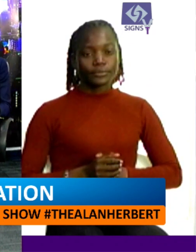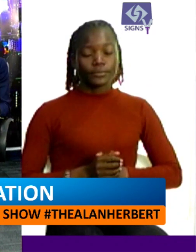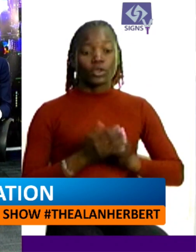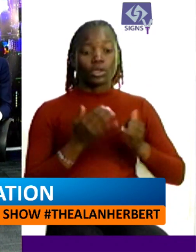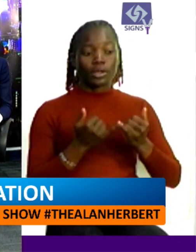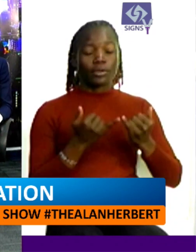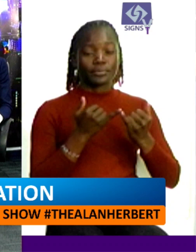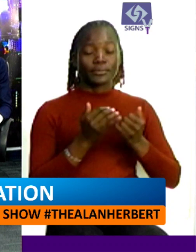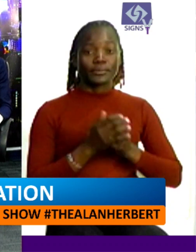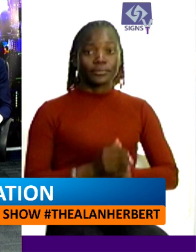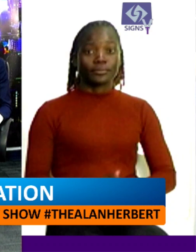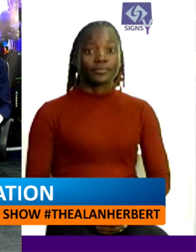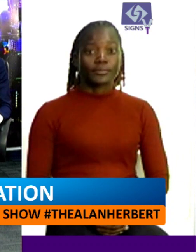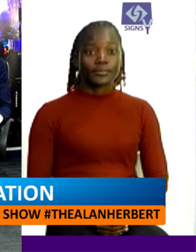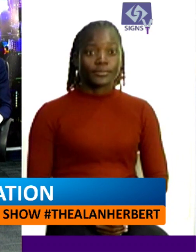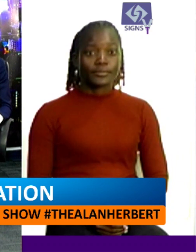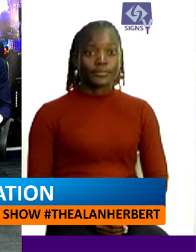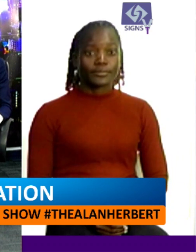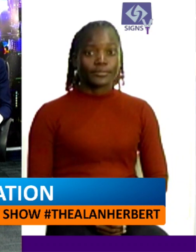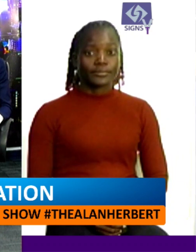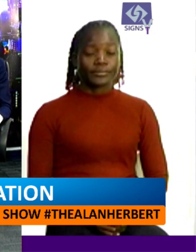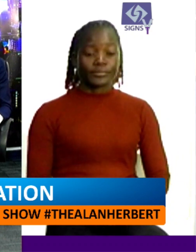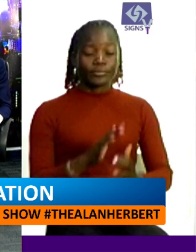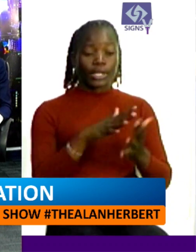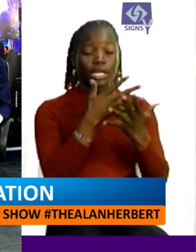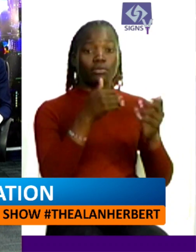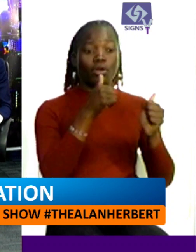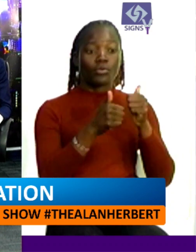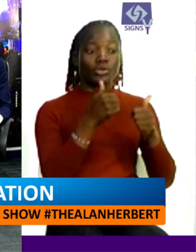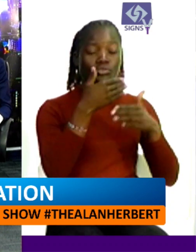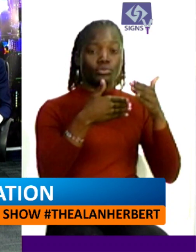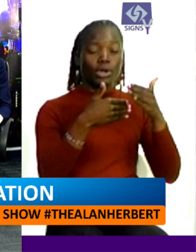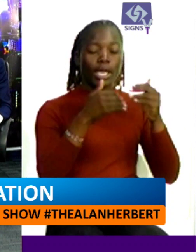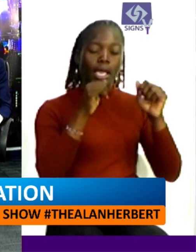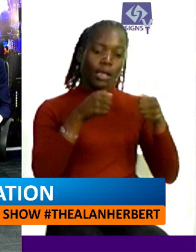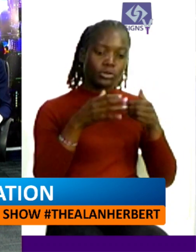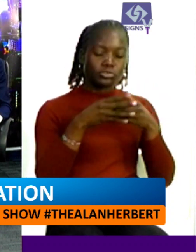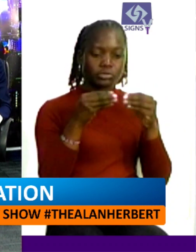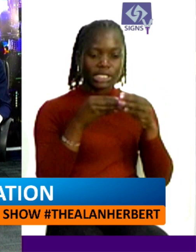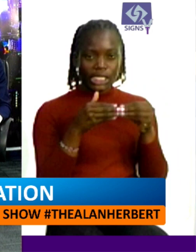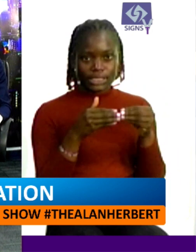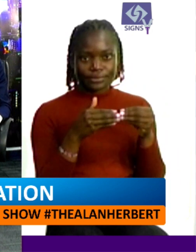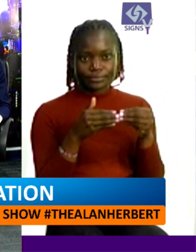networks that we were able even to build back in the